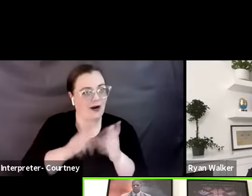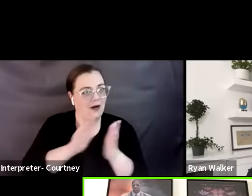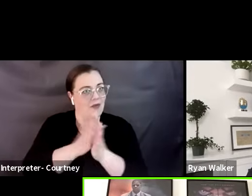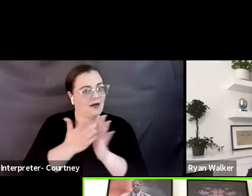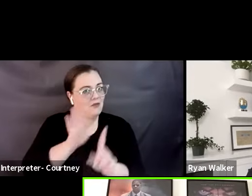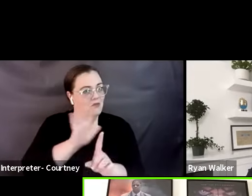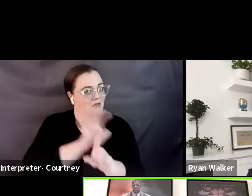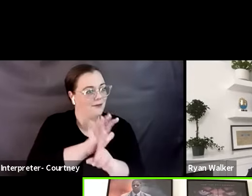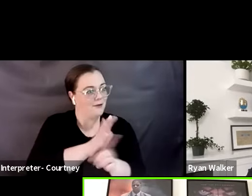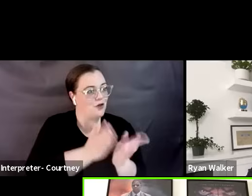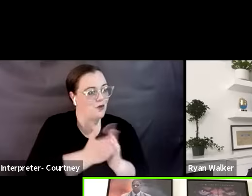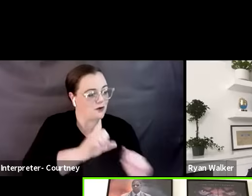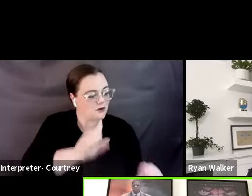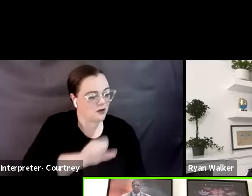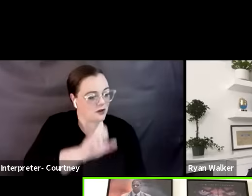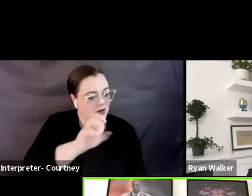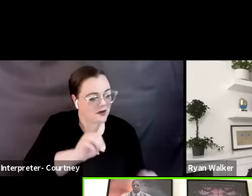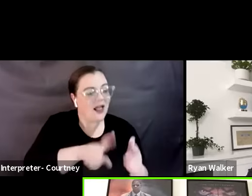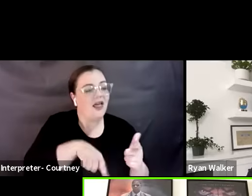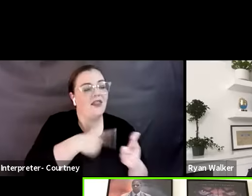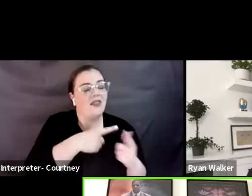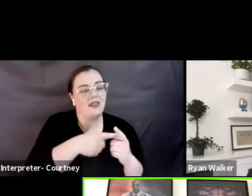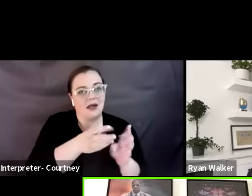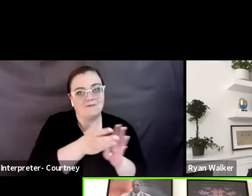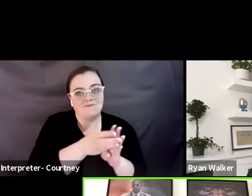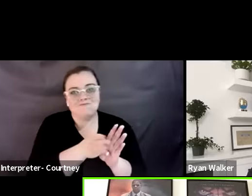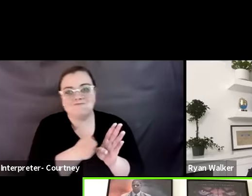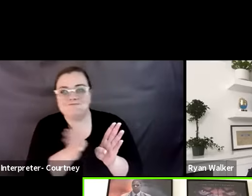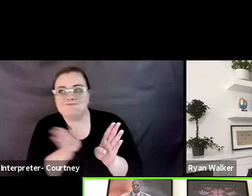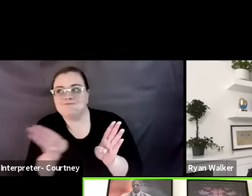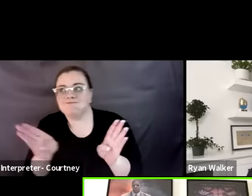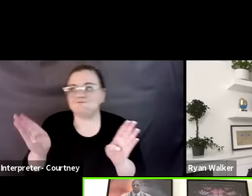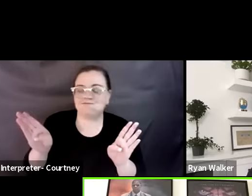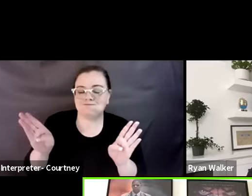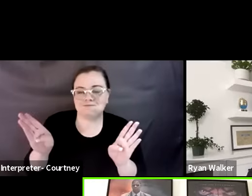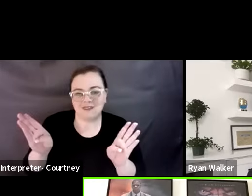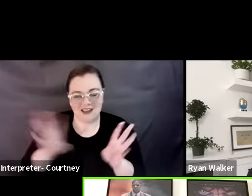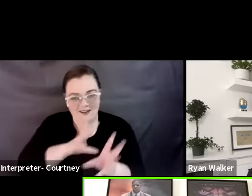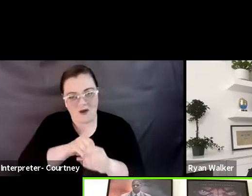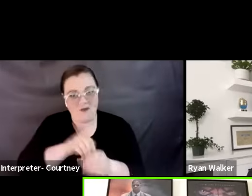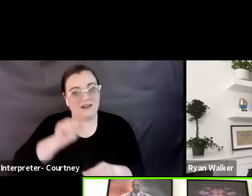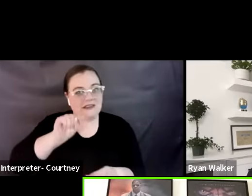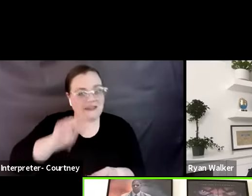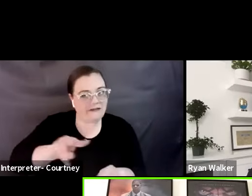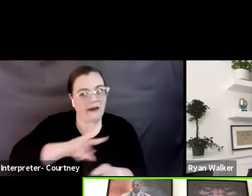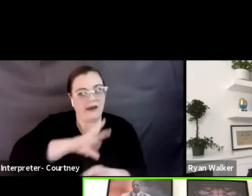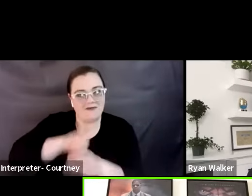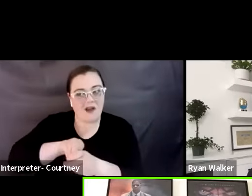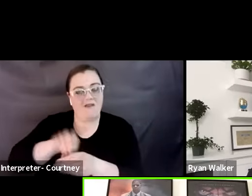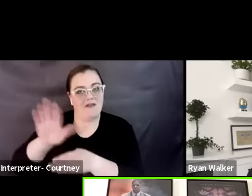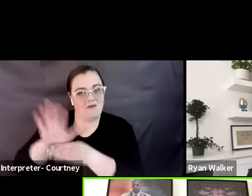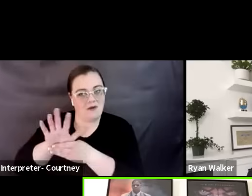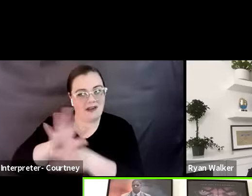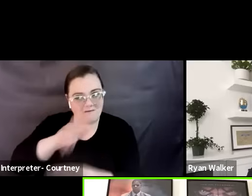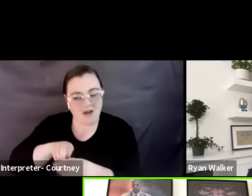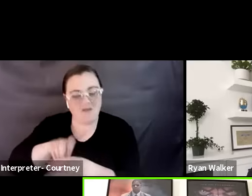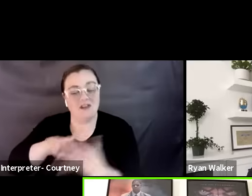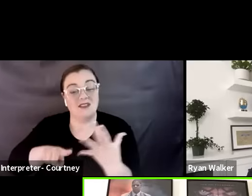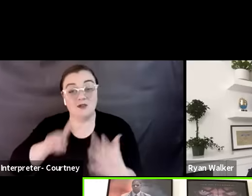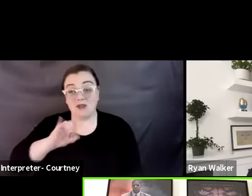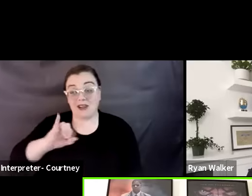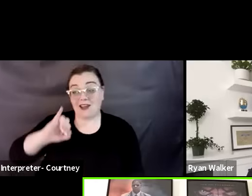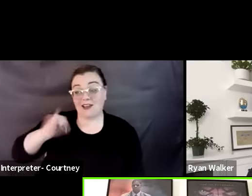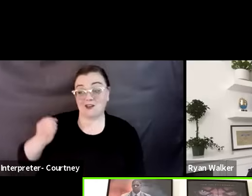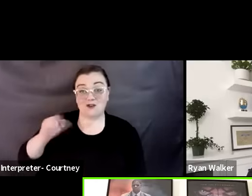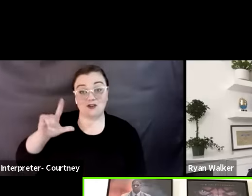different other things, they became a beast. The J-Los of the world are a real thing, because reality is when she did it, most people